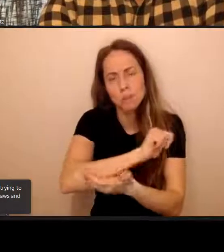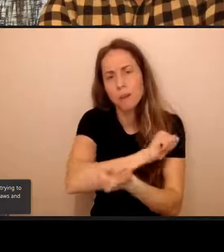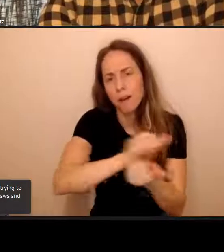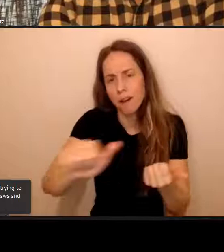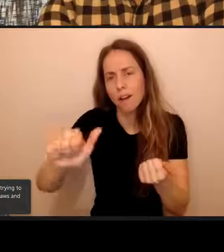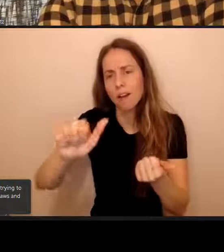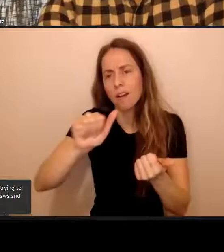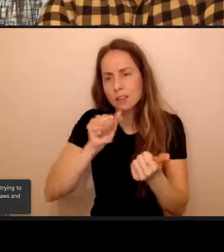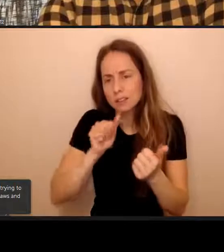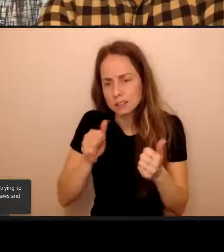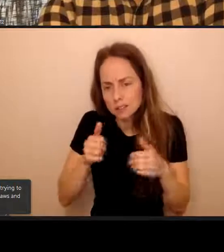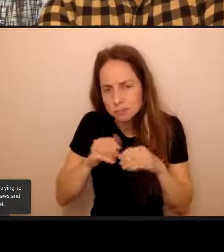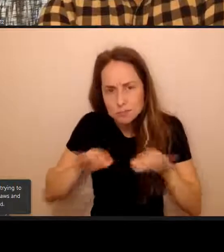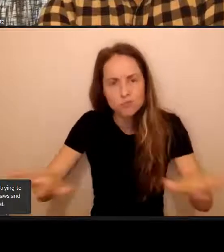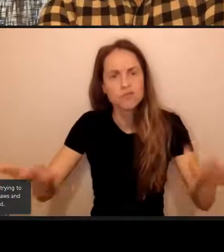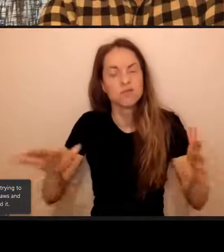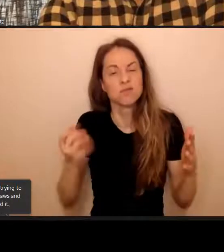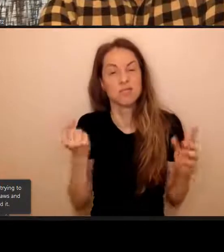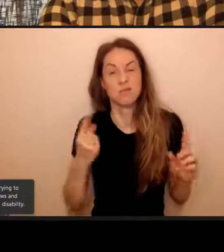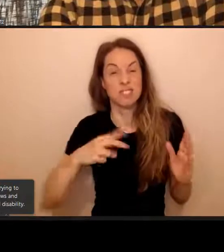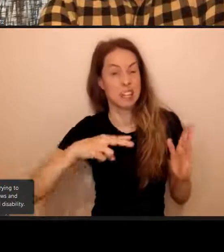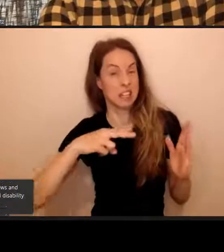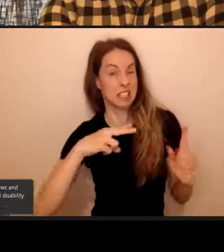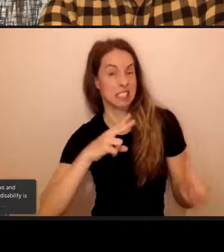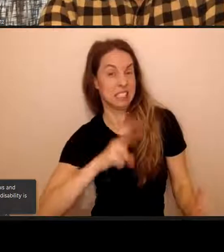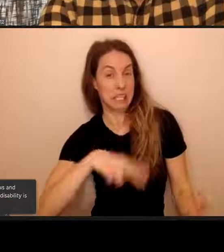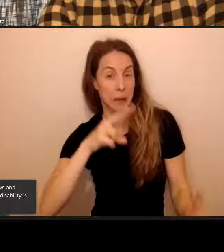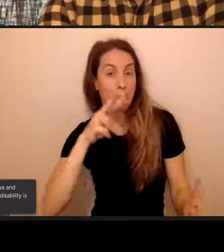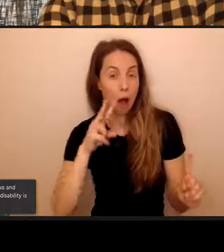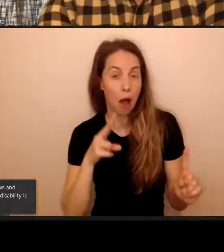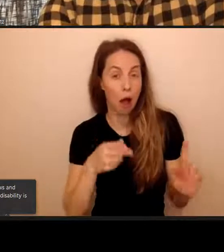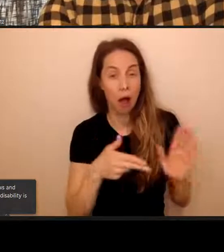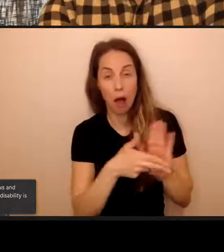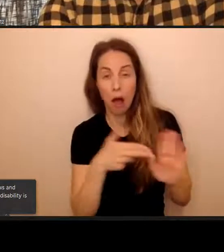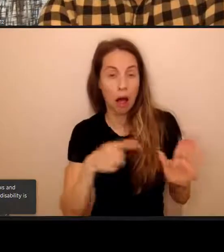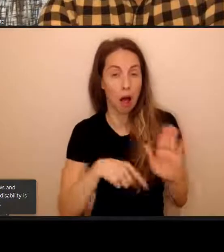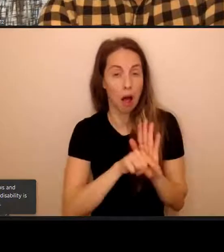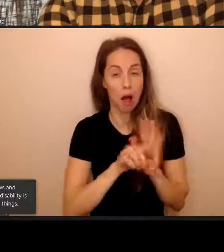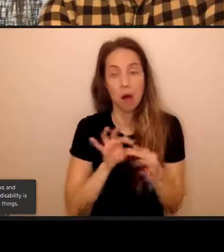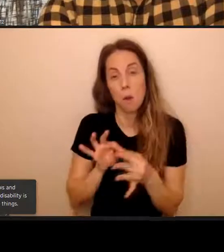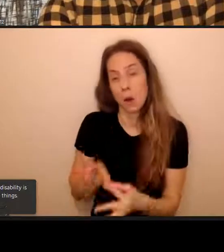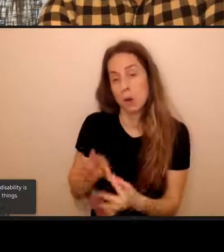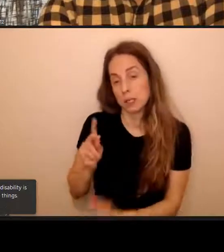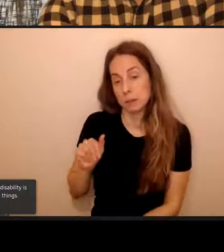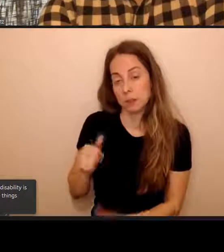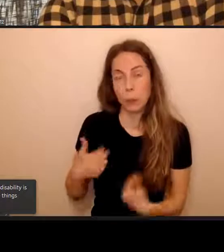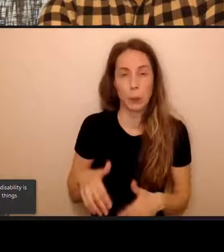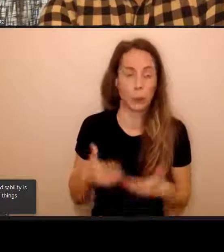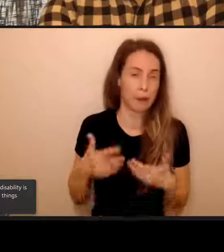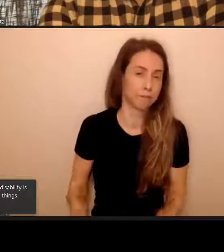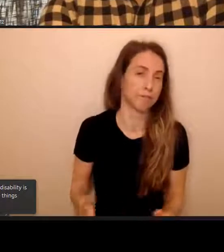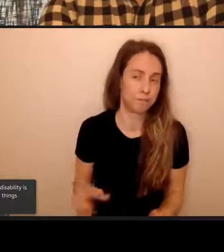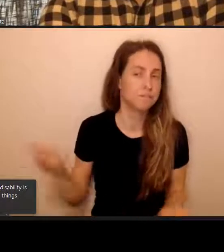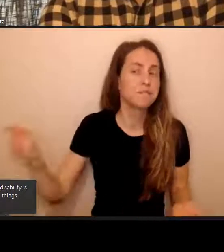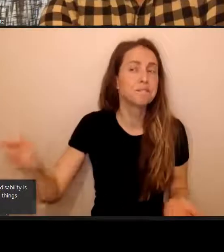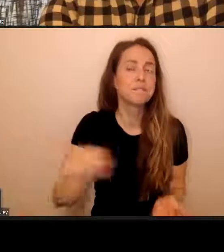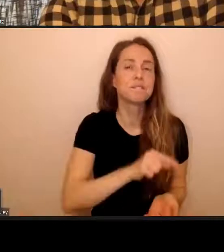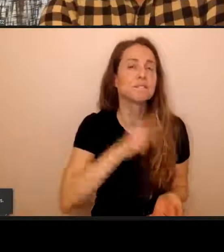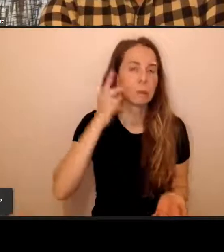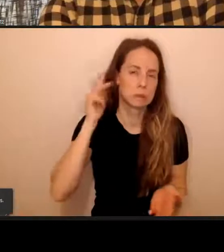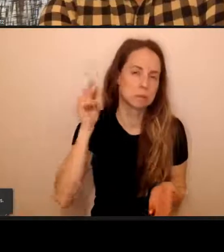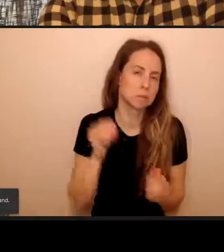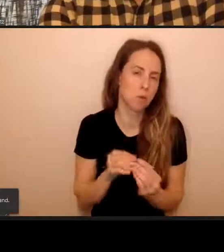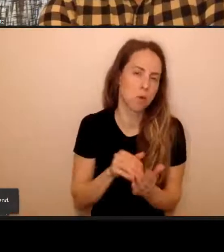the stigma around disability is so heavy that you see some of those things happening, in those